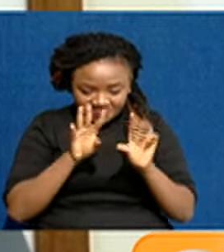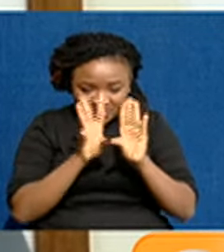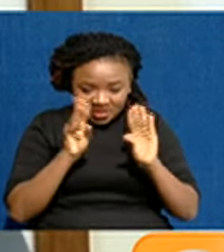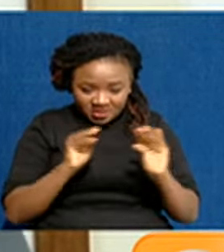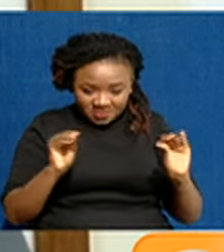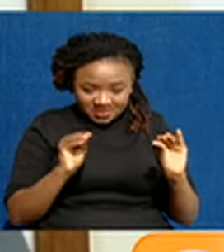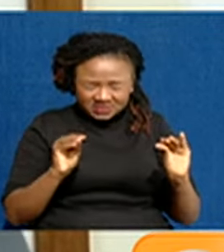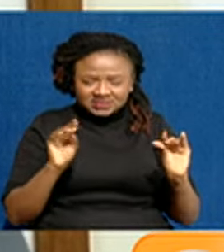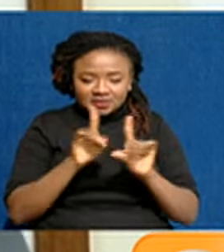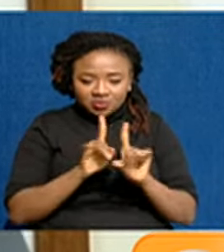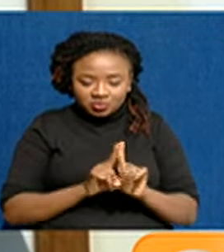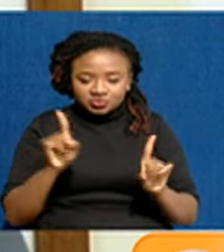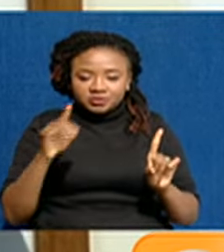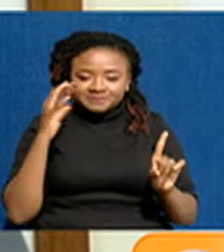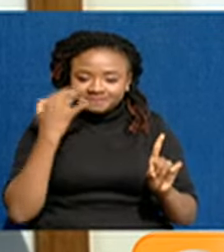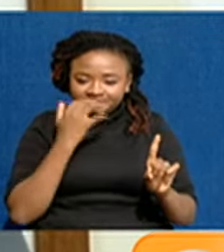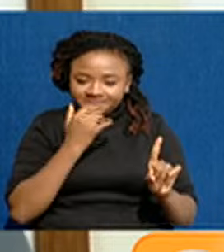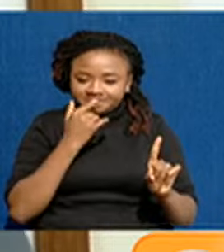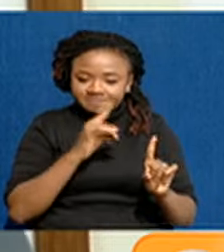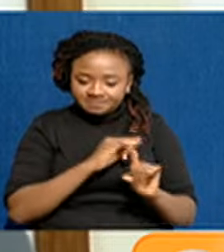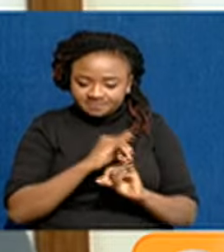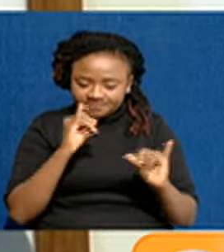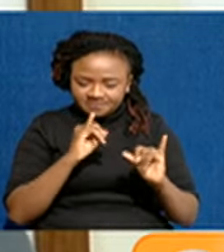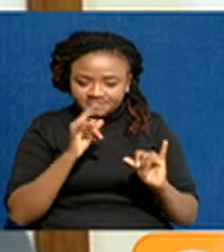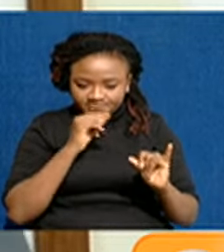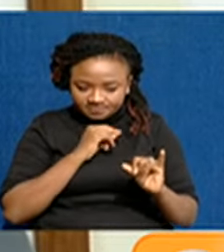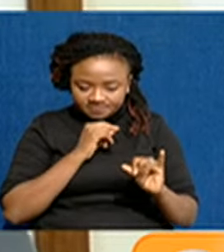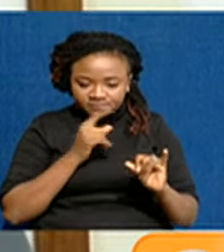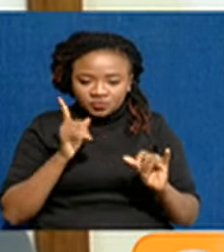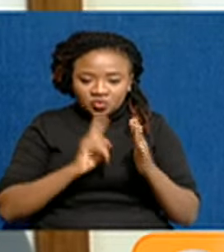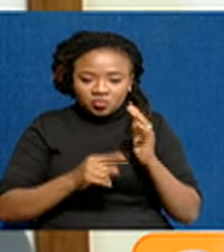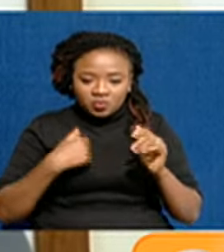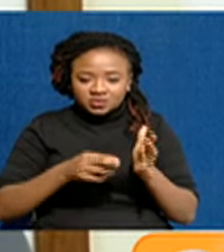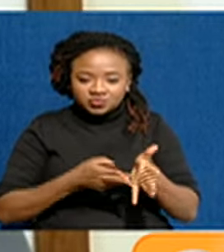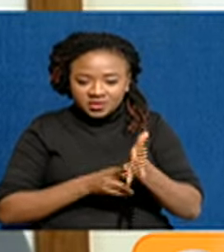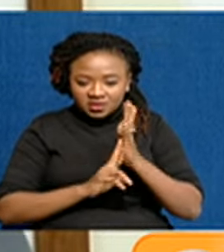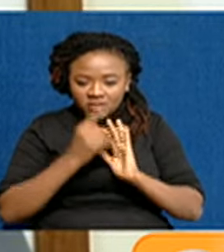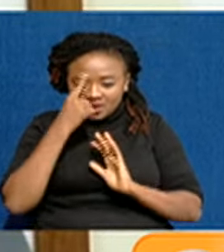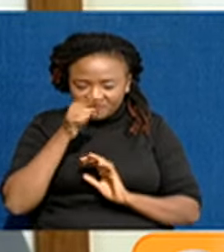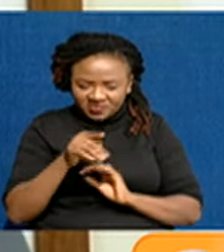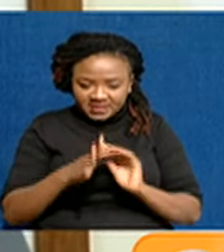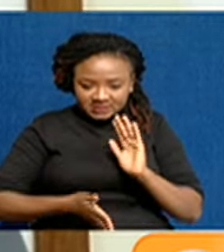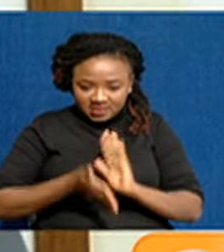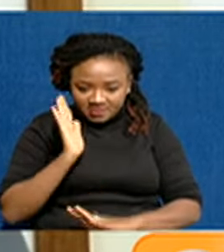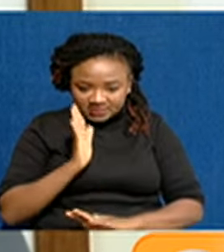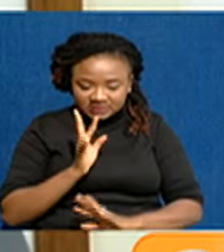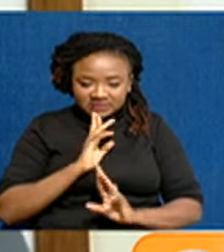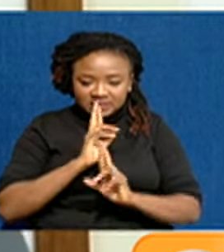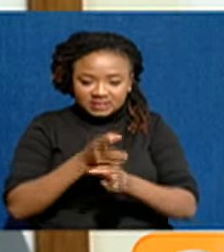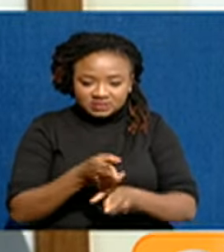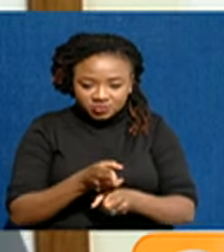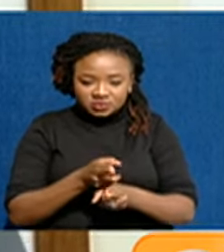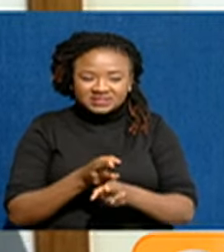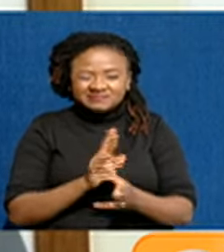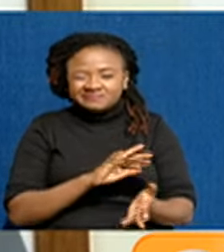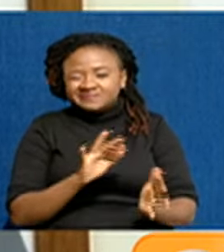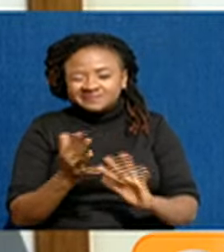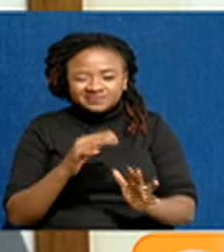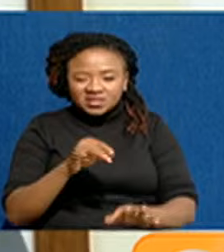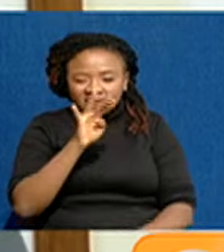as the Deputy President has correctly said, to be what we require for this emergency response is about 4